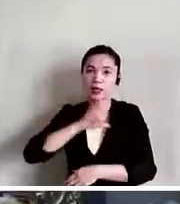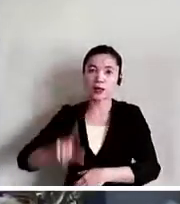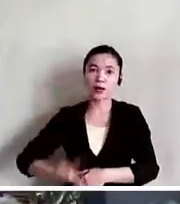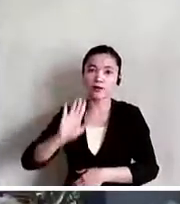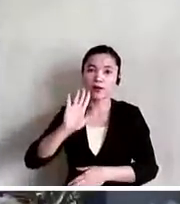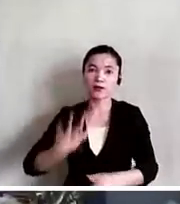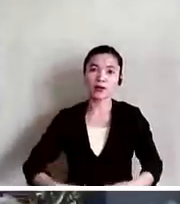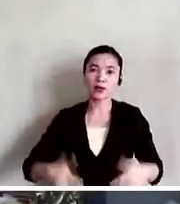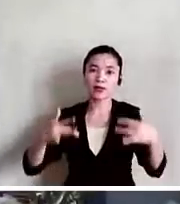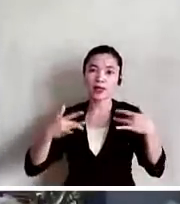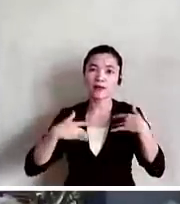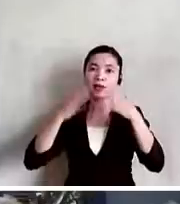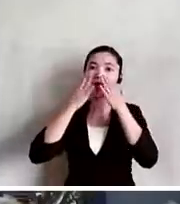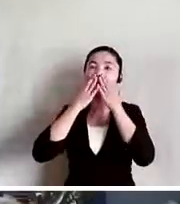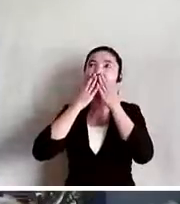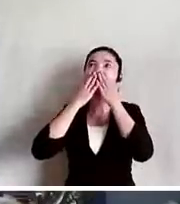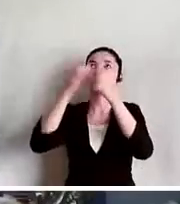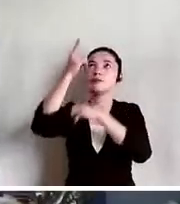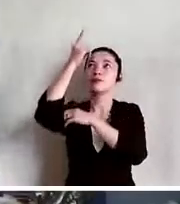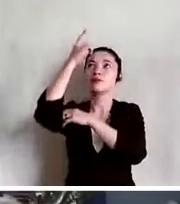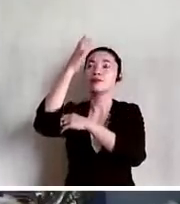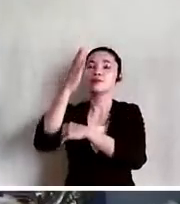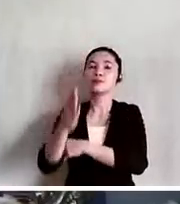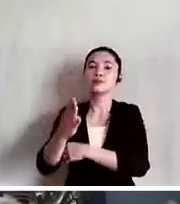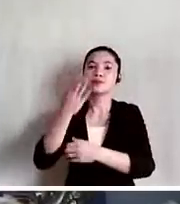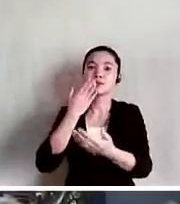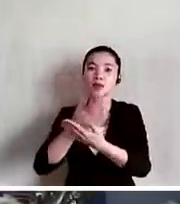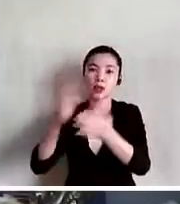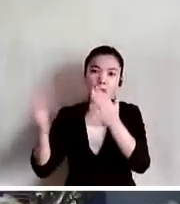Thanks be to God. May muntag ka na tong tanan.